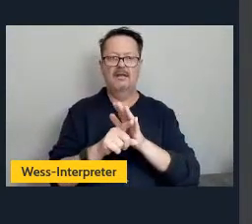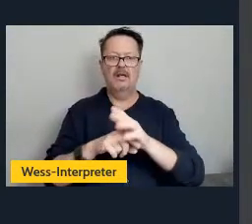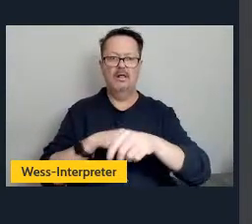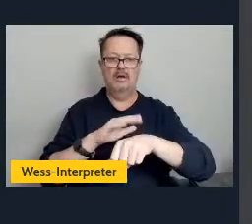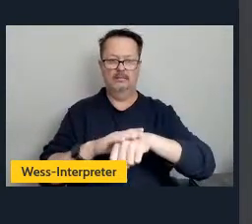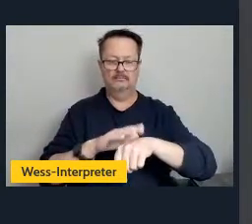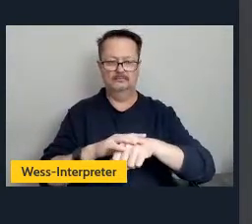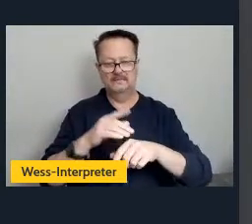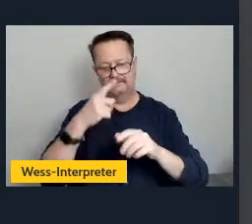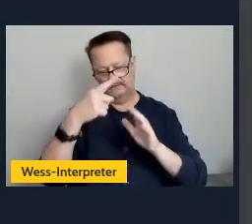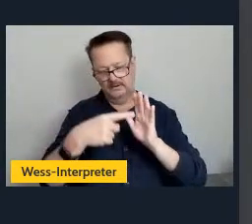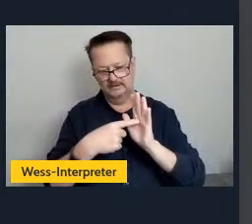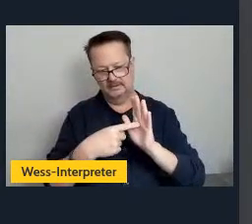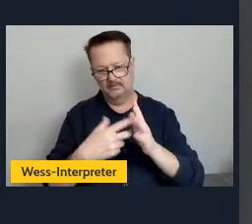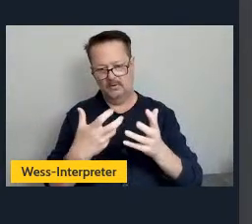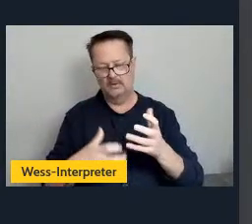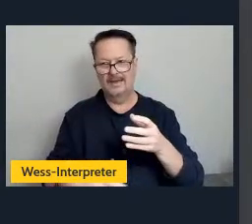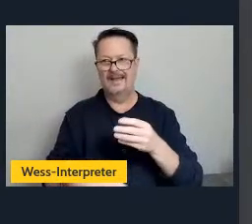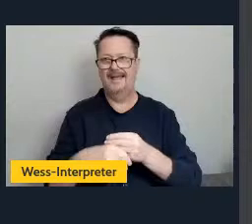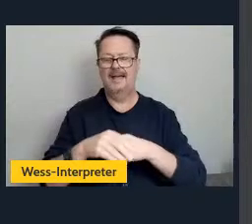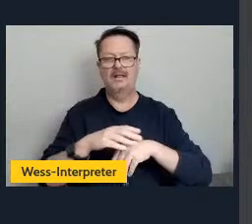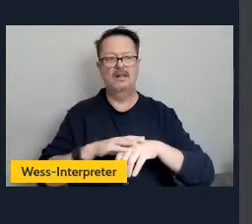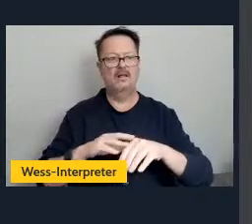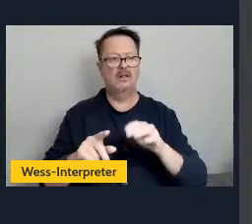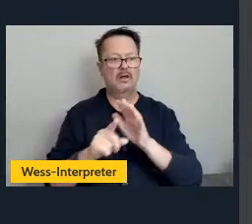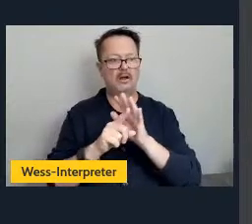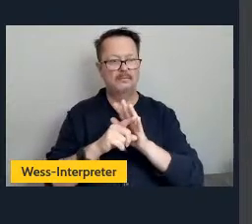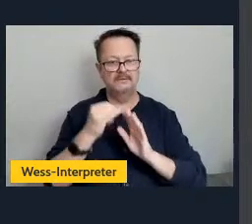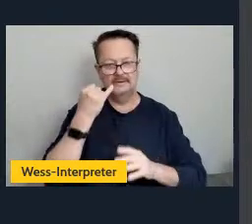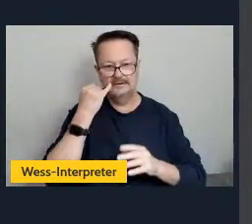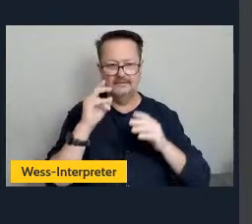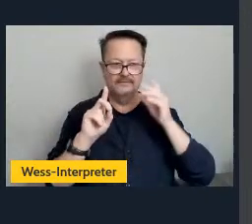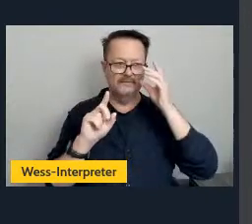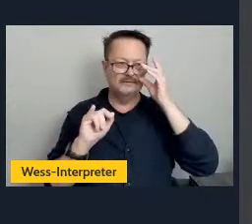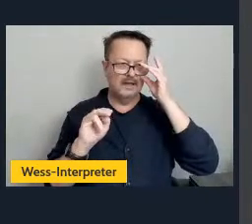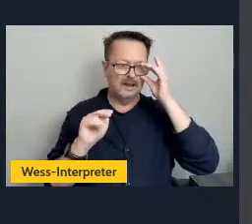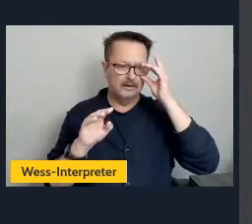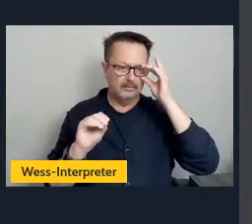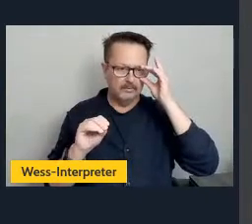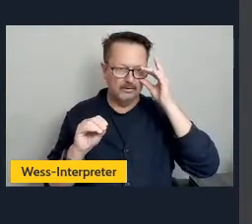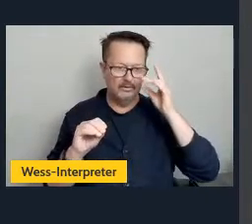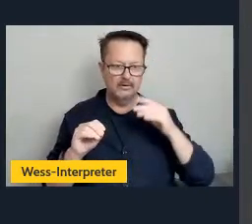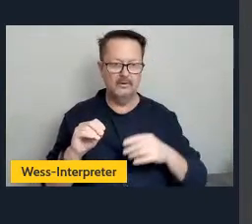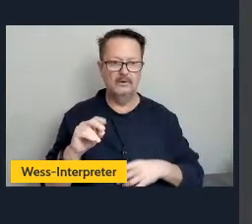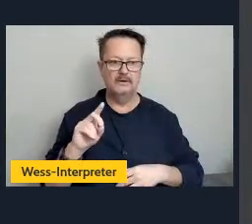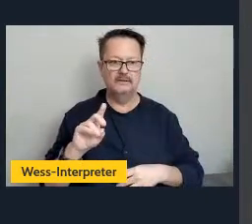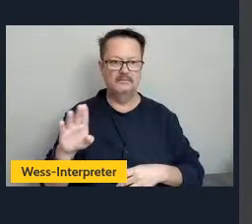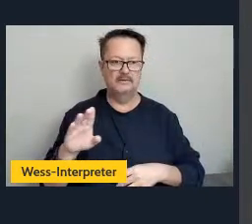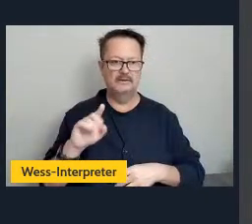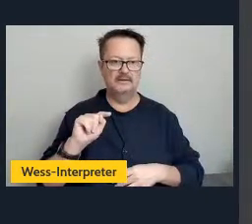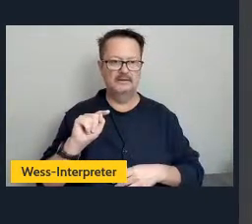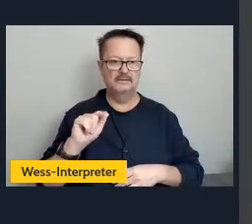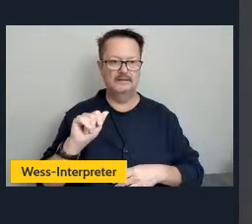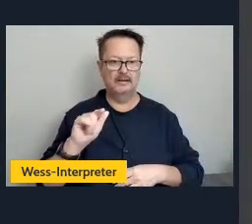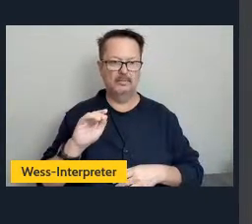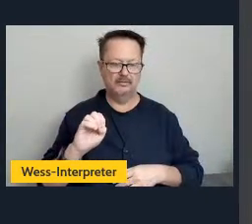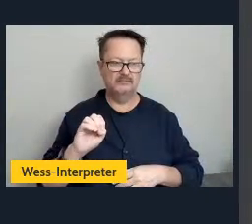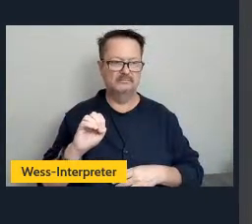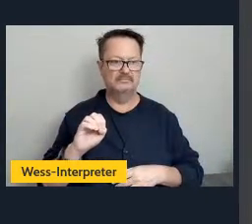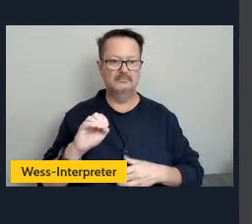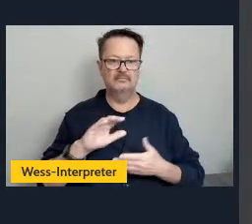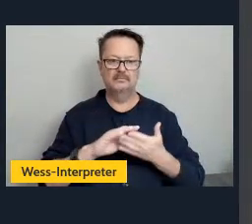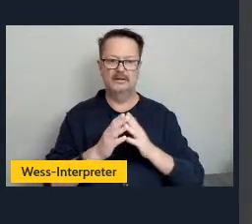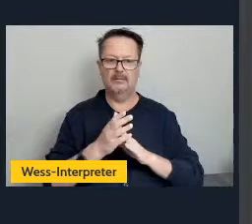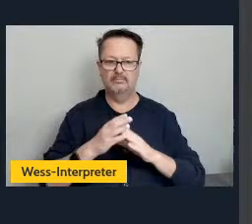add alarms whenever DynamoDB tables are throttled. So to do that, we need